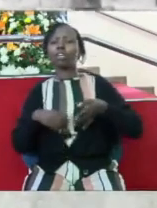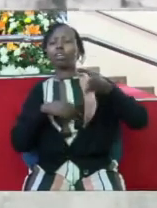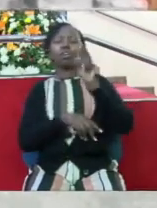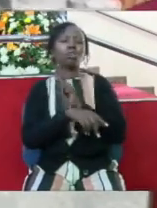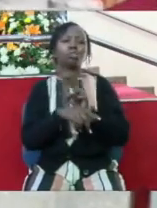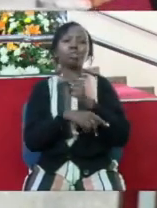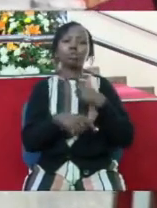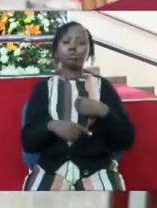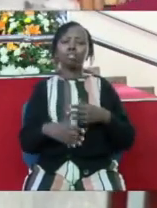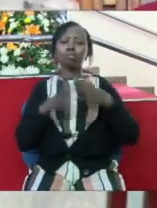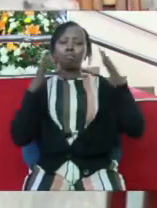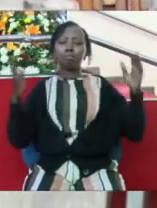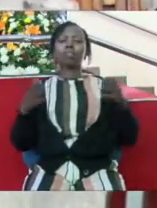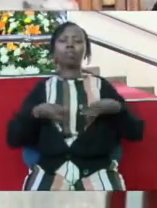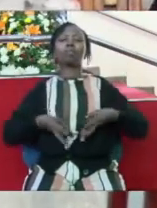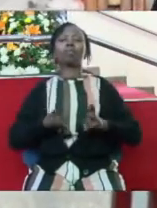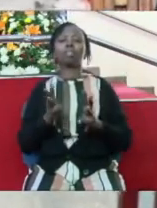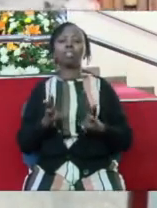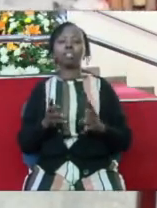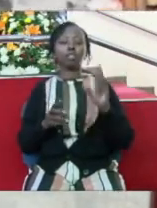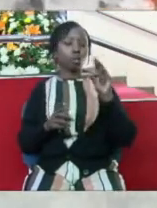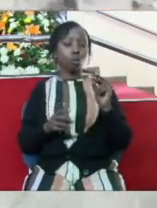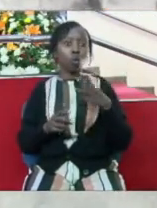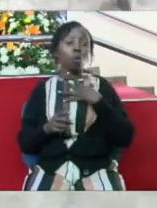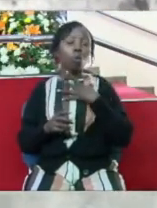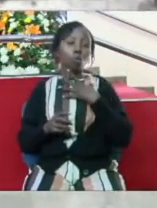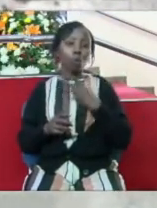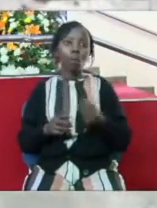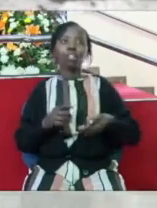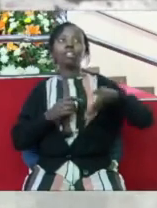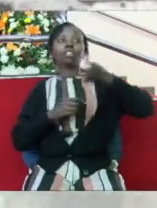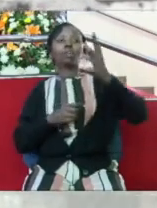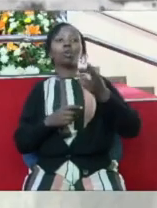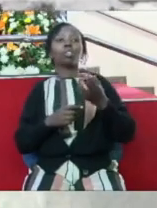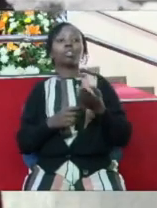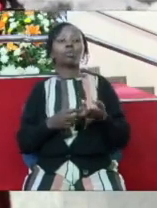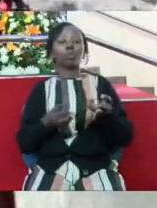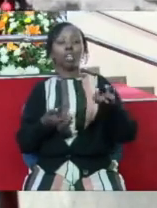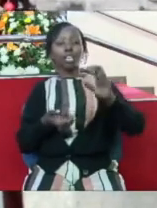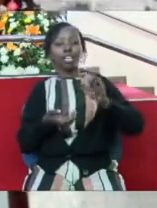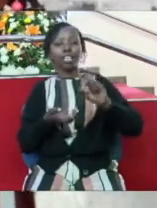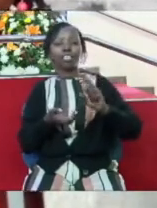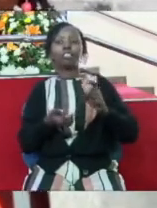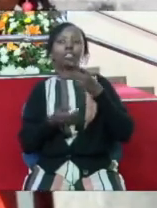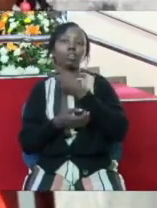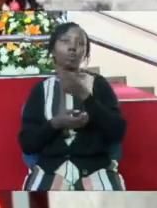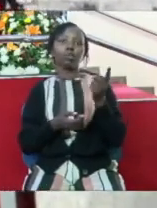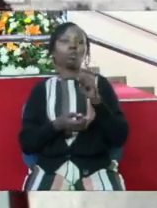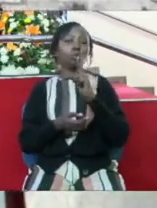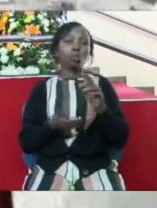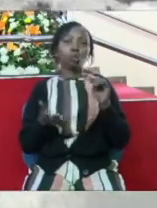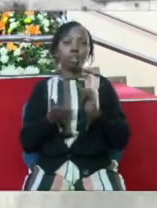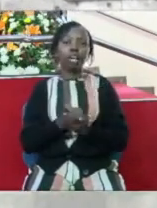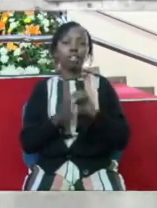ways. Mungu alinitumia kwa njia kuu. We want that old vessel to be renewed. Tunataka kile chombo cha zamani kisafishwe tena. So that it can be used